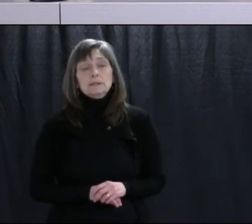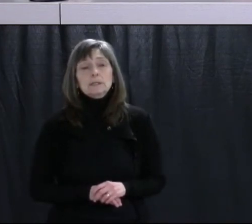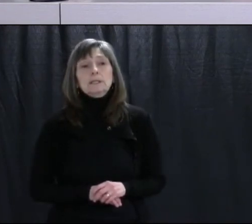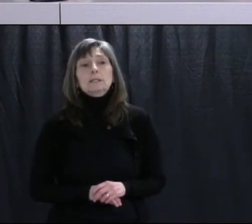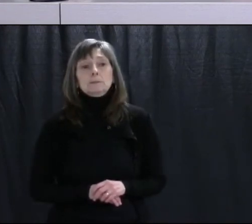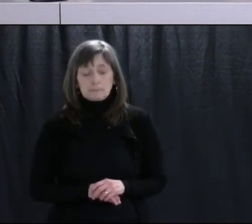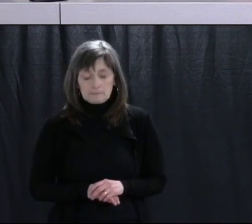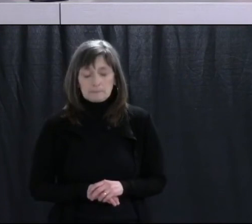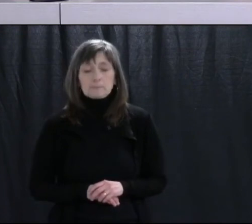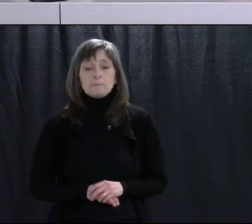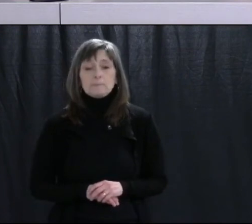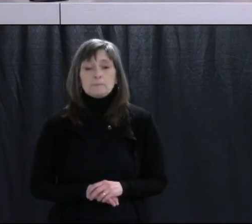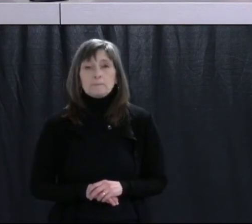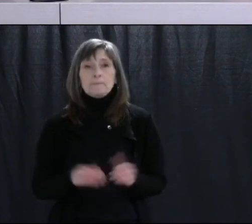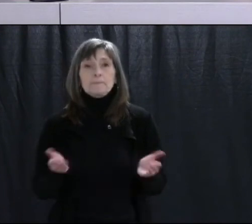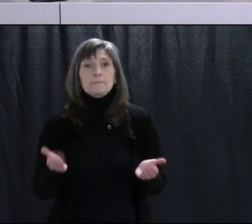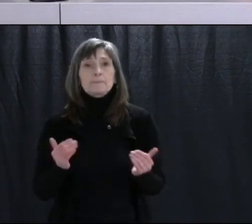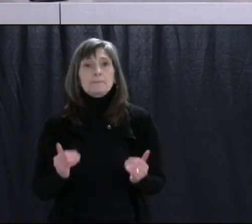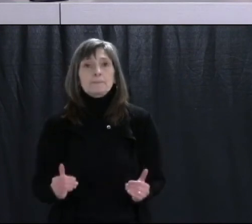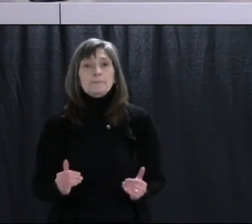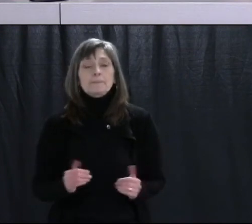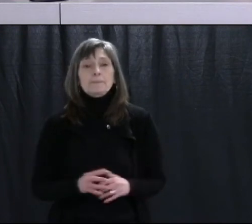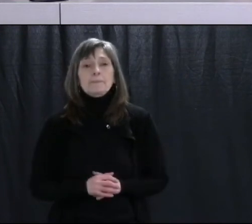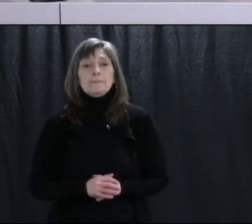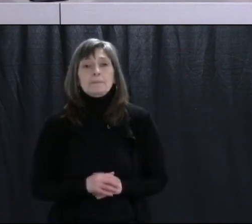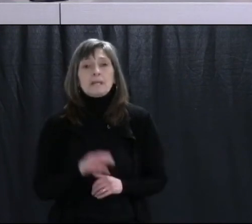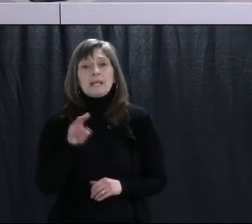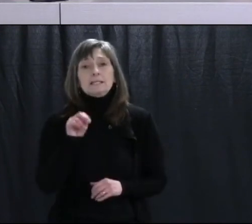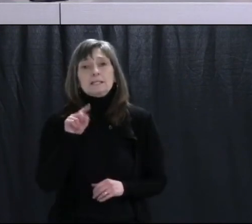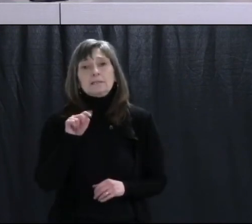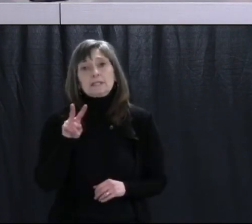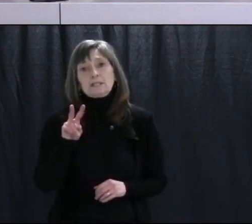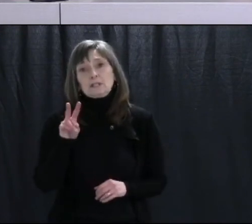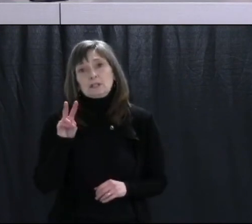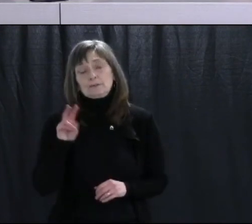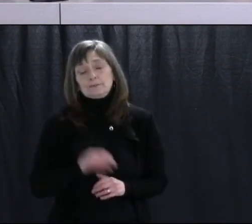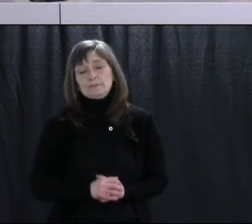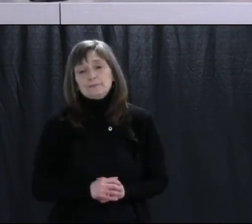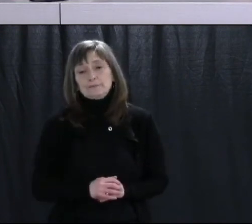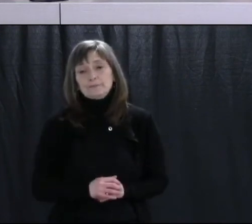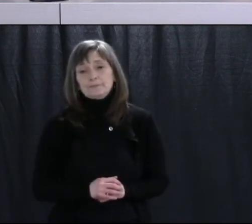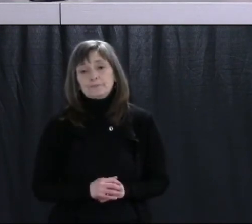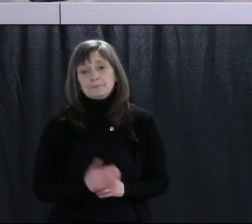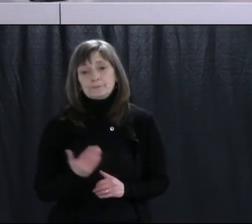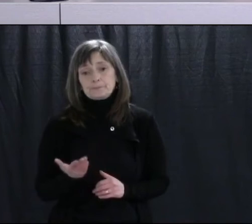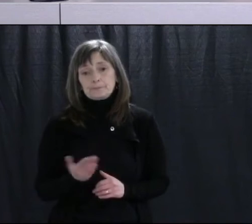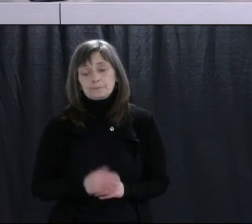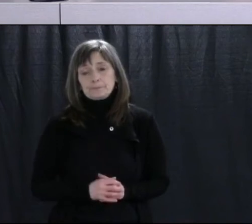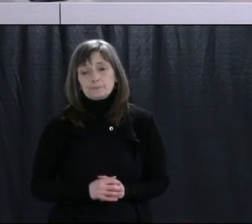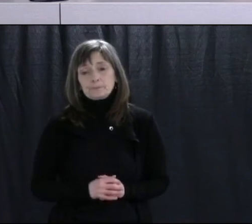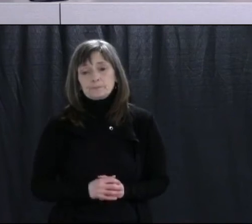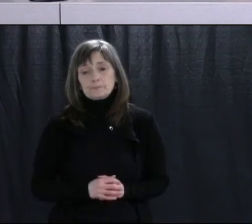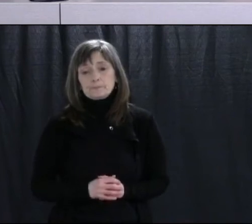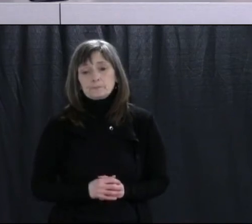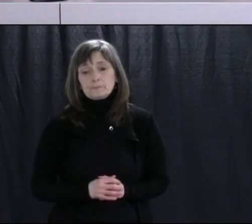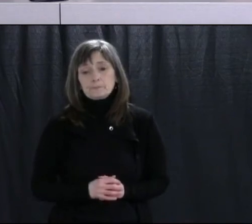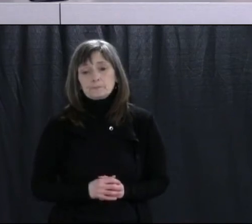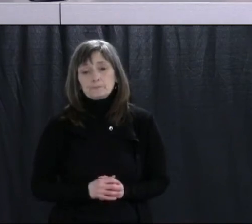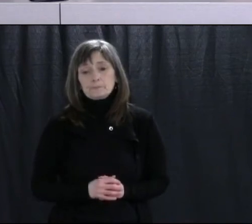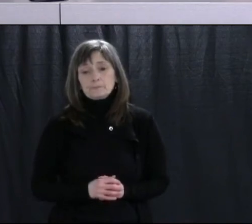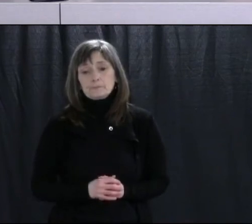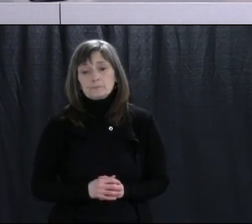Thank you. Next question is from Kellyanne Roberts from NTV News. Please go ahead. Thank you.